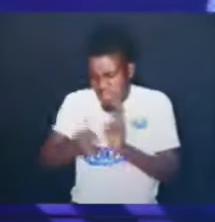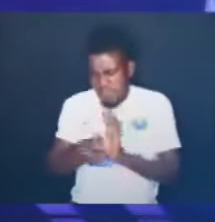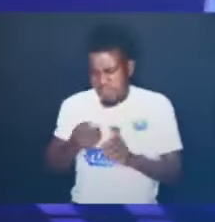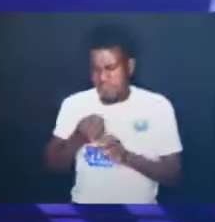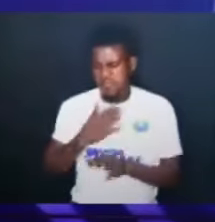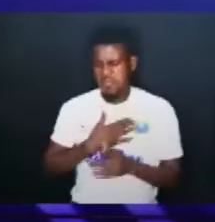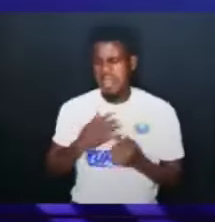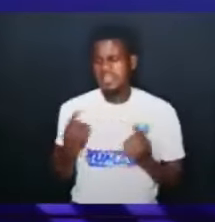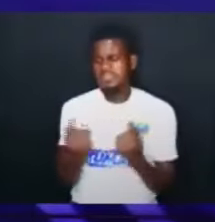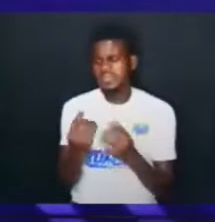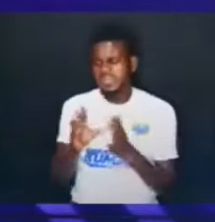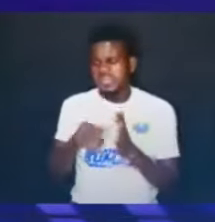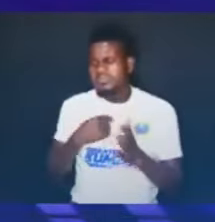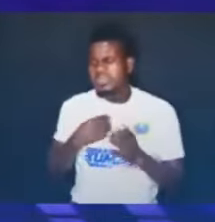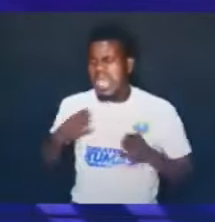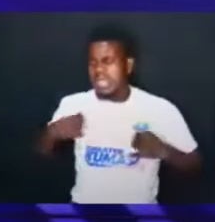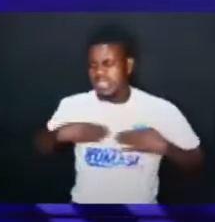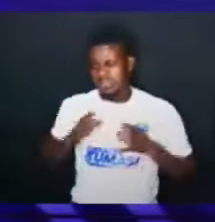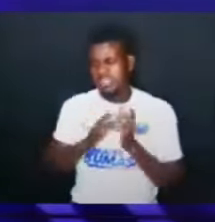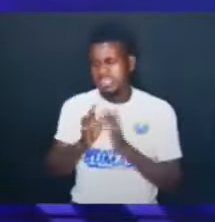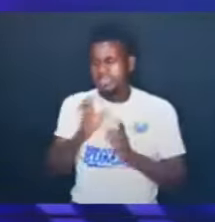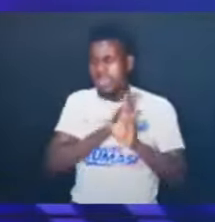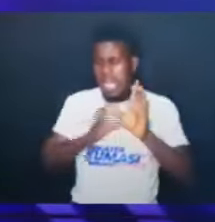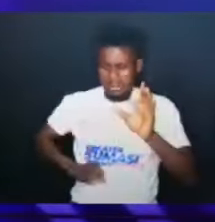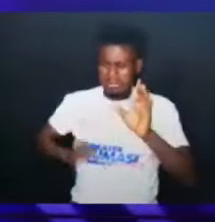firi me bo ne nyina, and I accept Jesus Christ as my Lord and